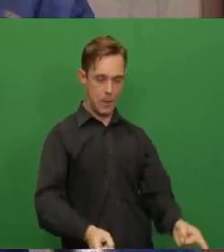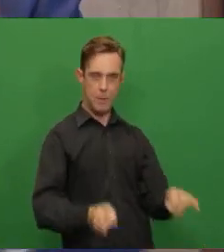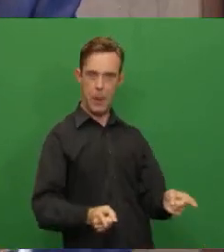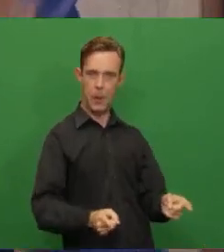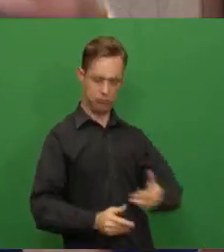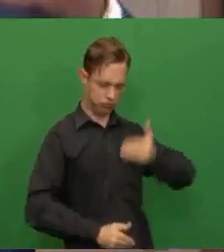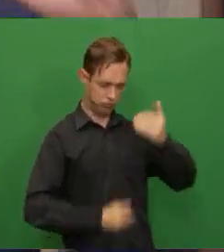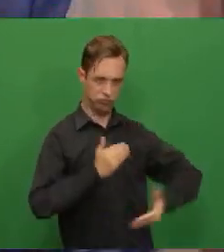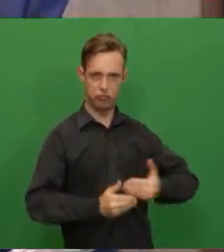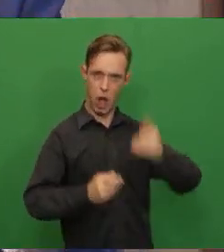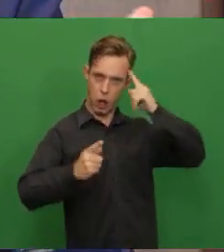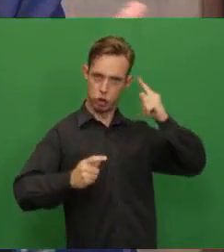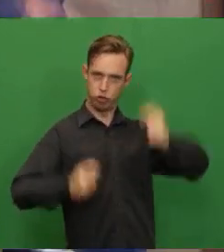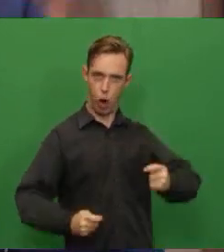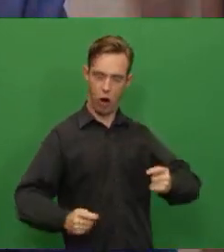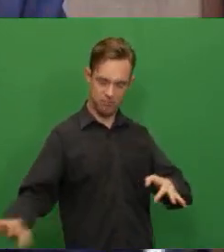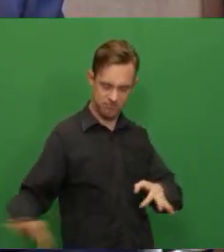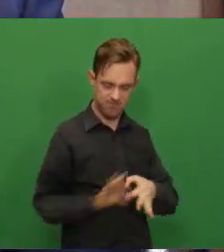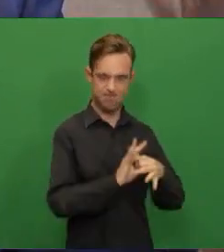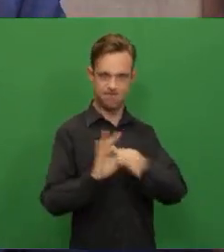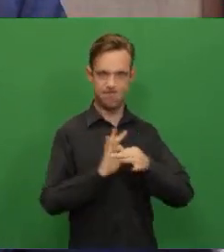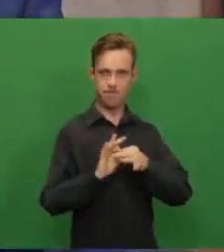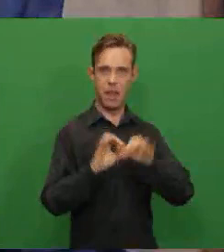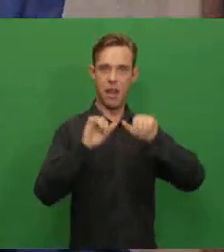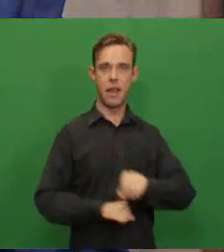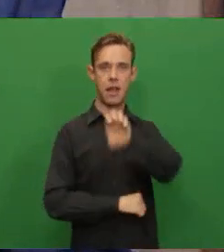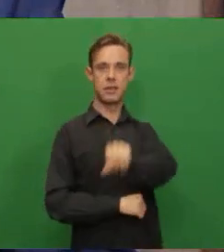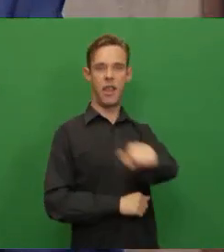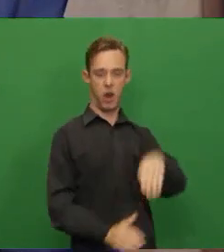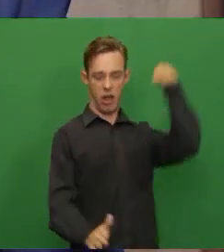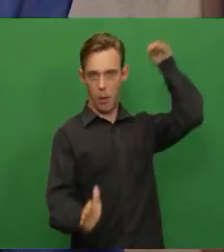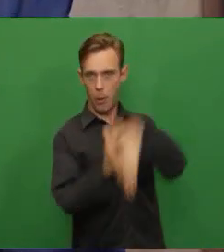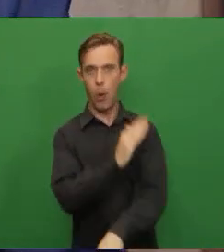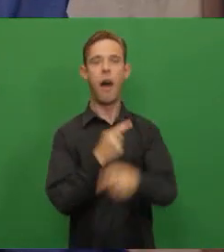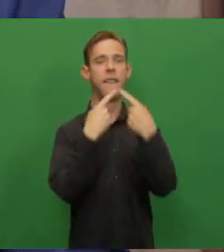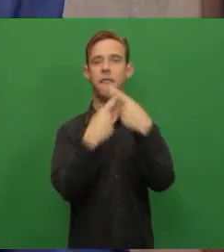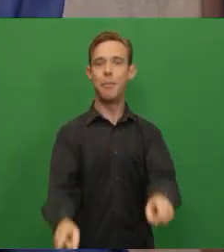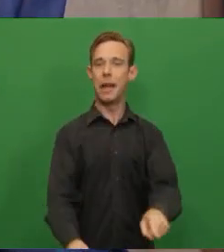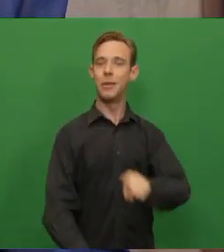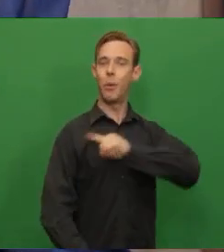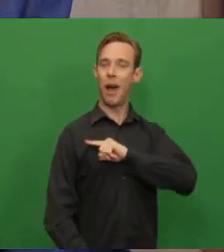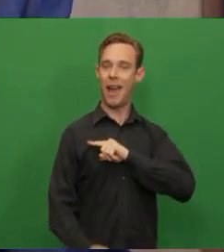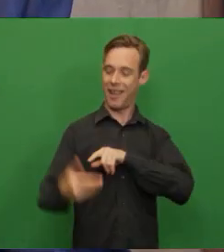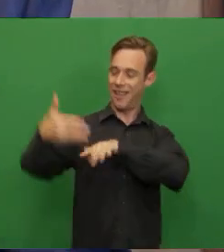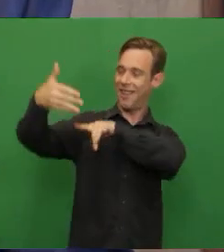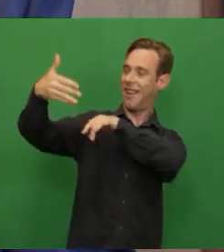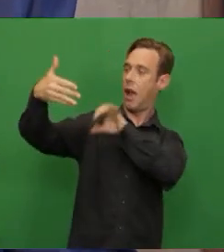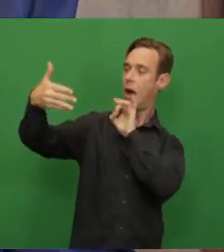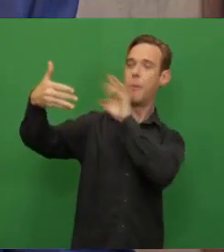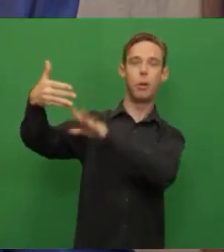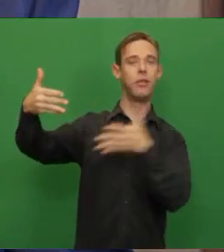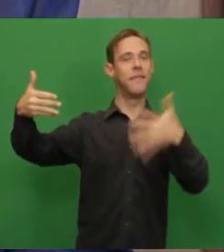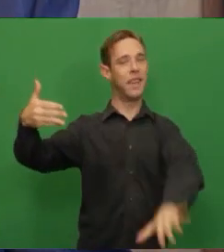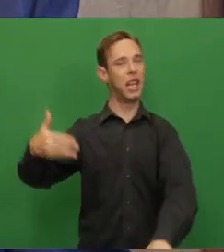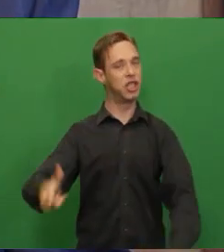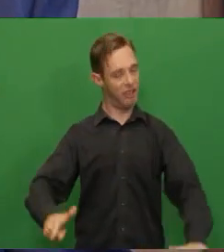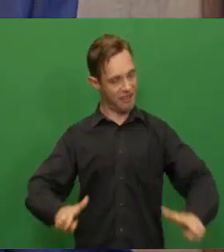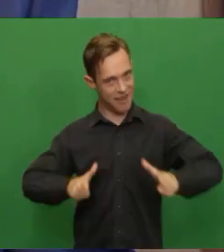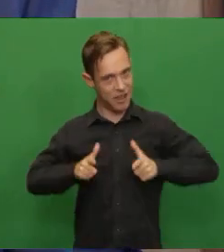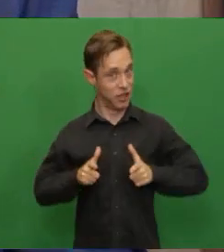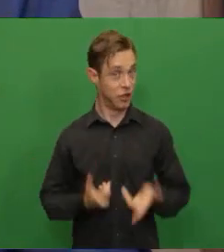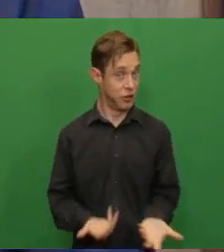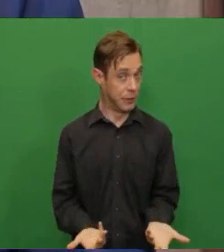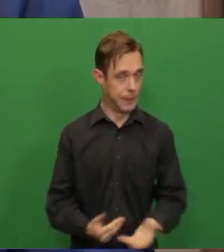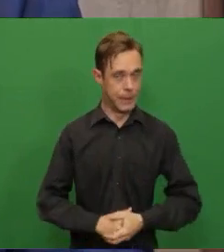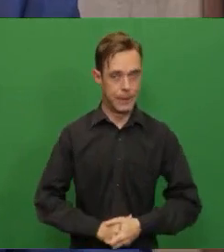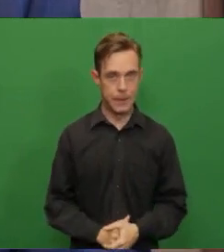continue to work within that target range that we have agreed with the government.